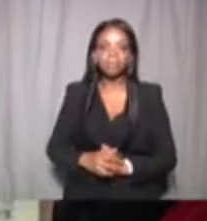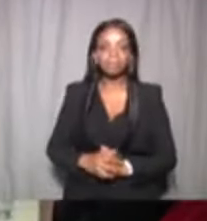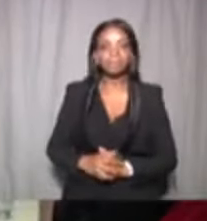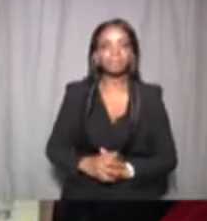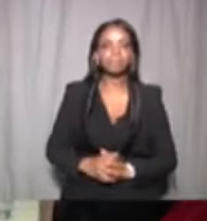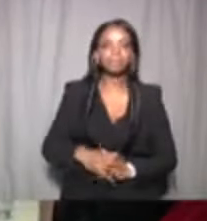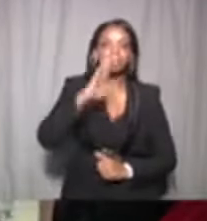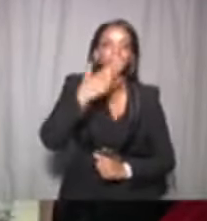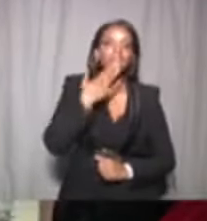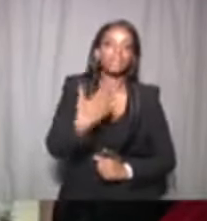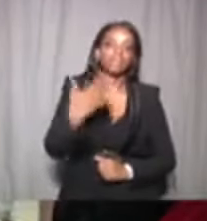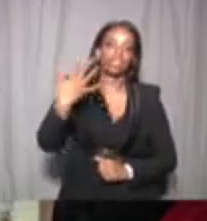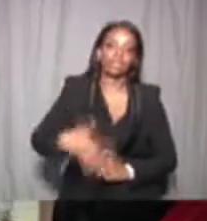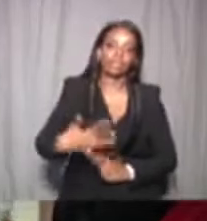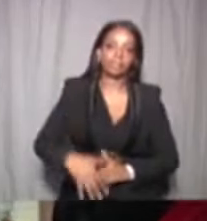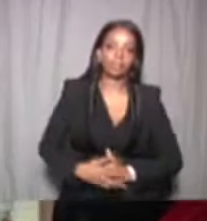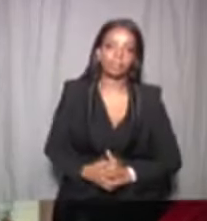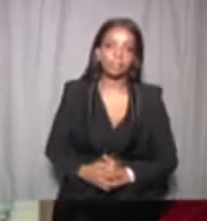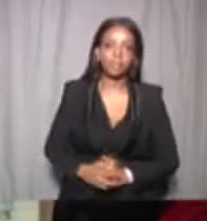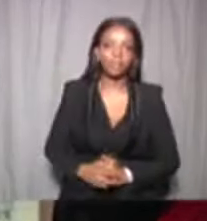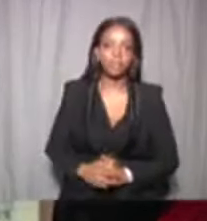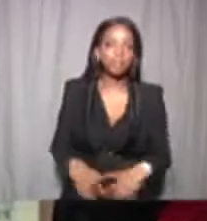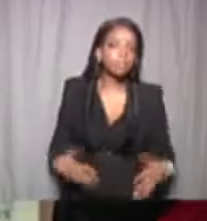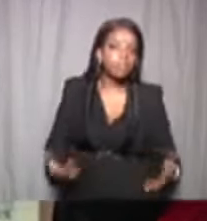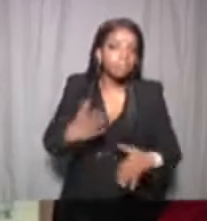Thank you very much.